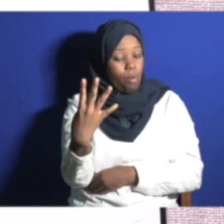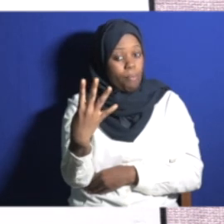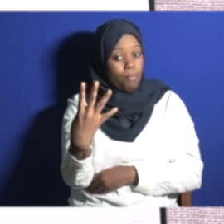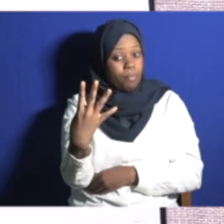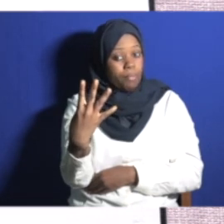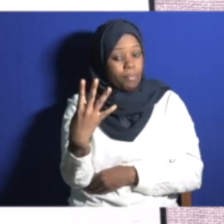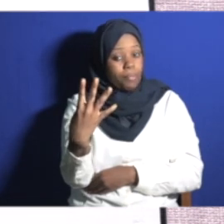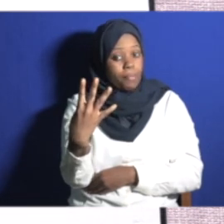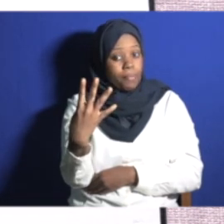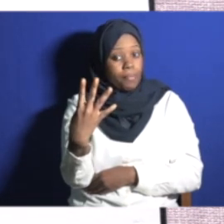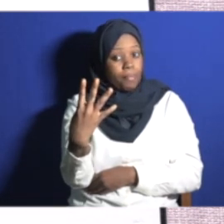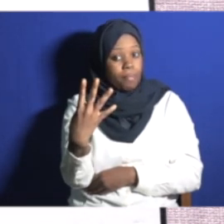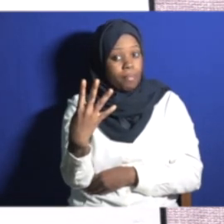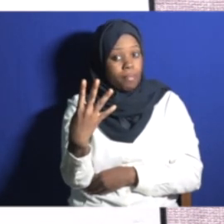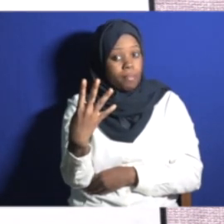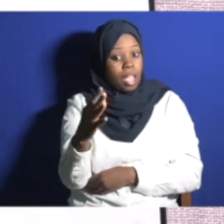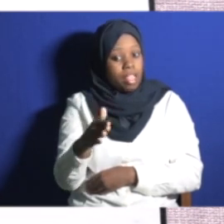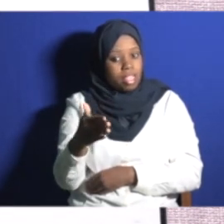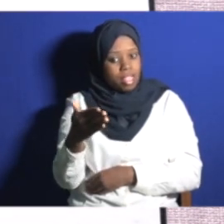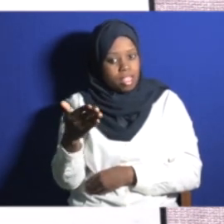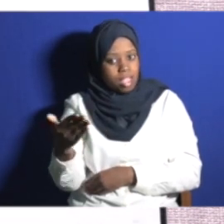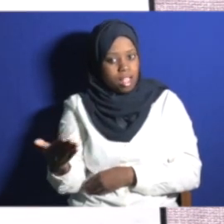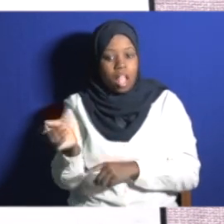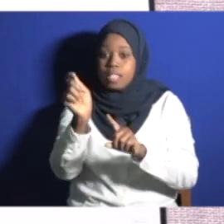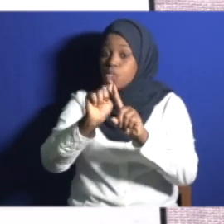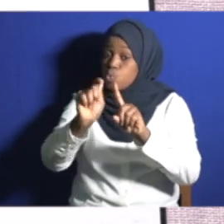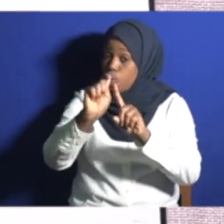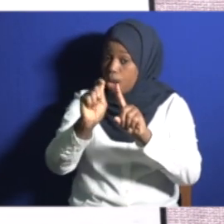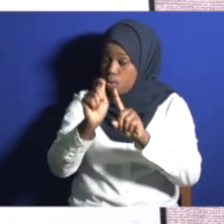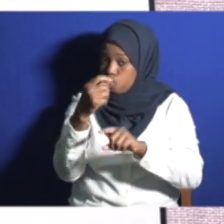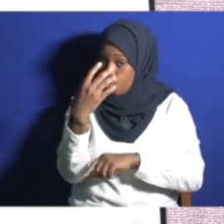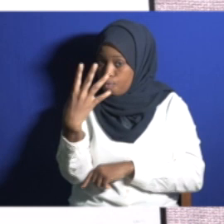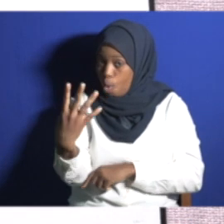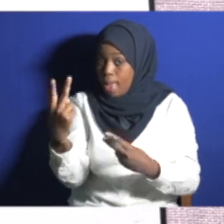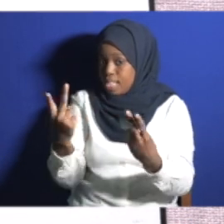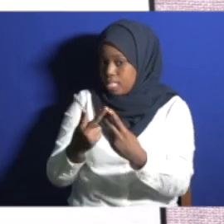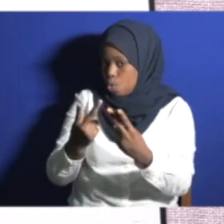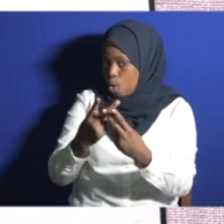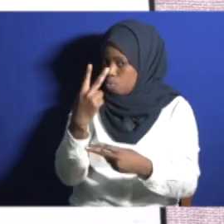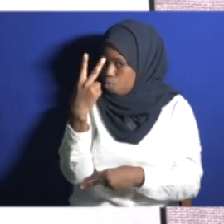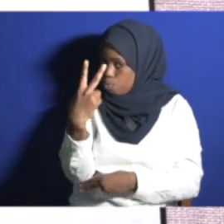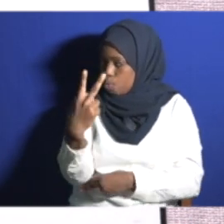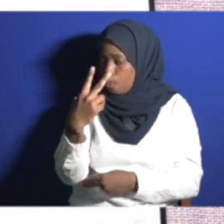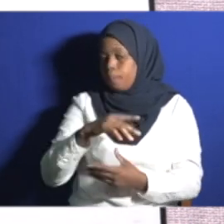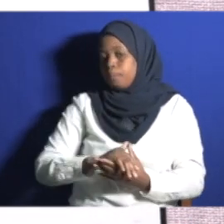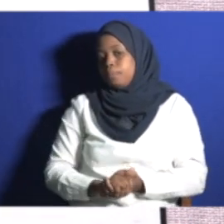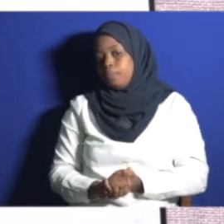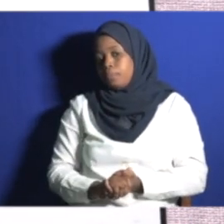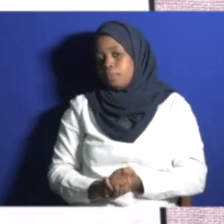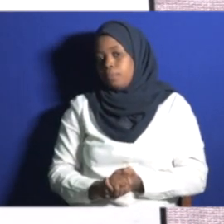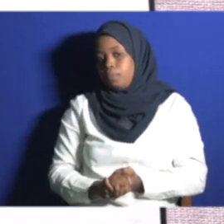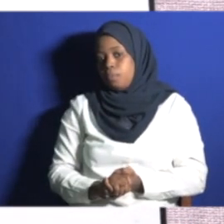4, if 2 squared is equal to 4, then the square root of 4 is